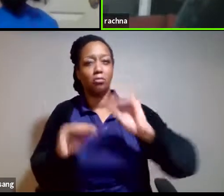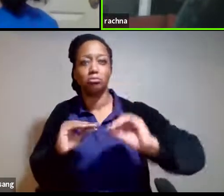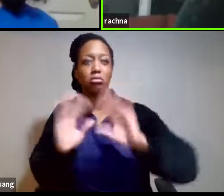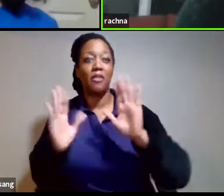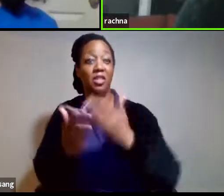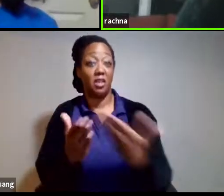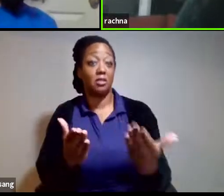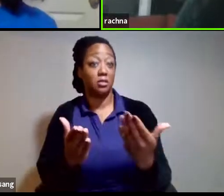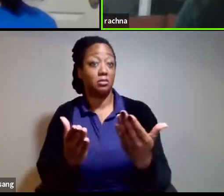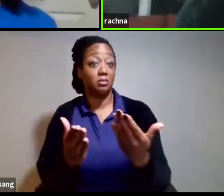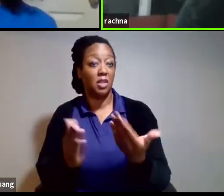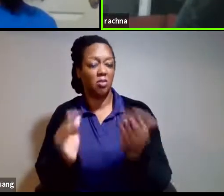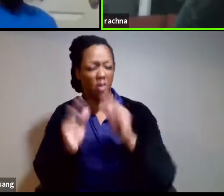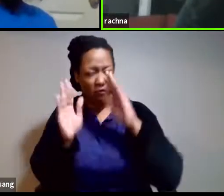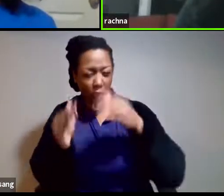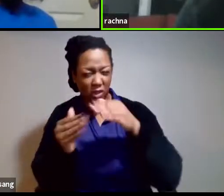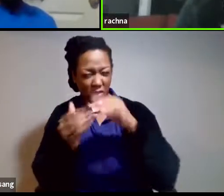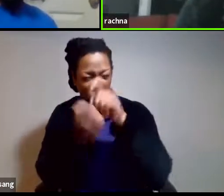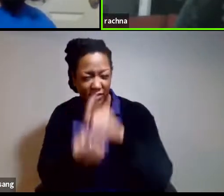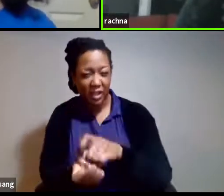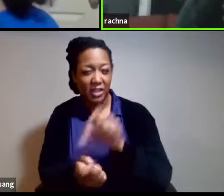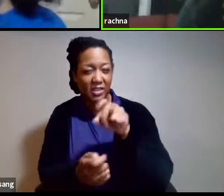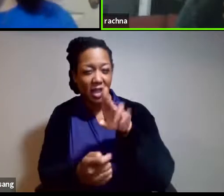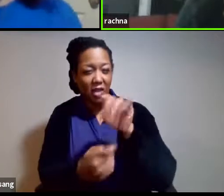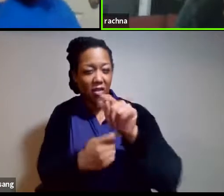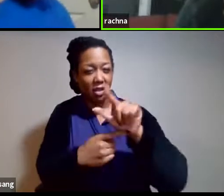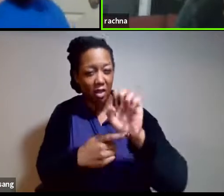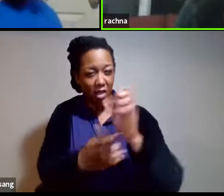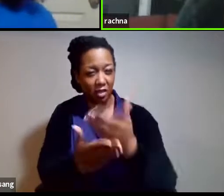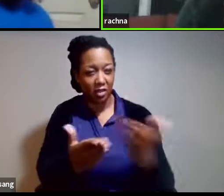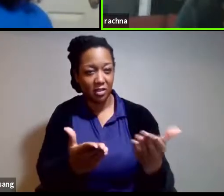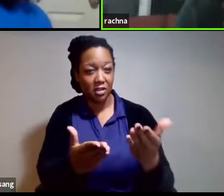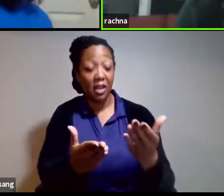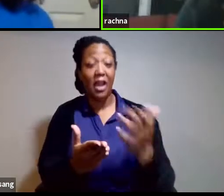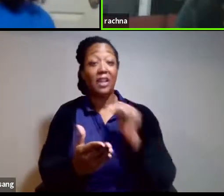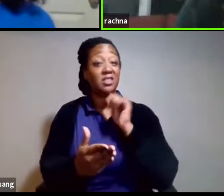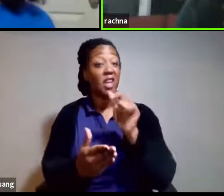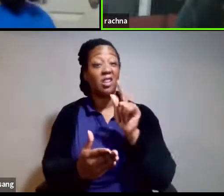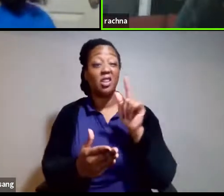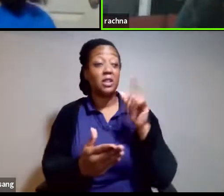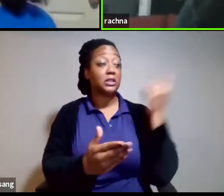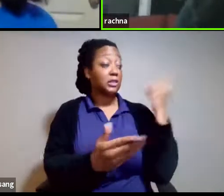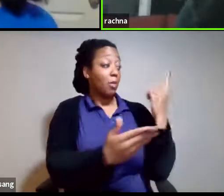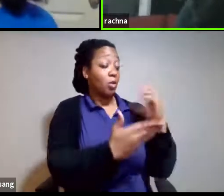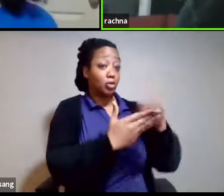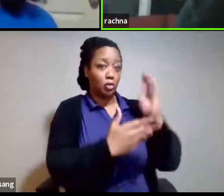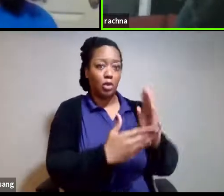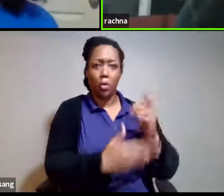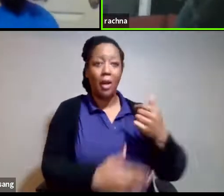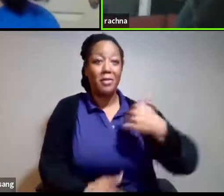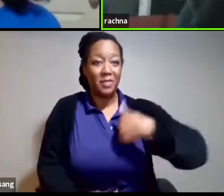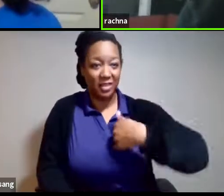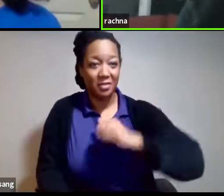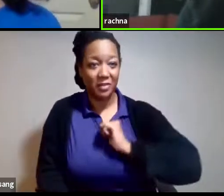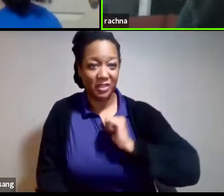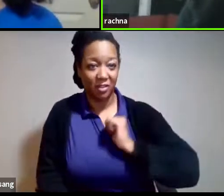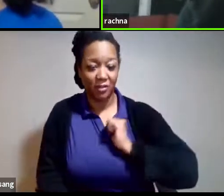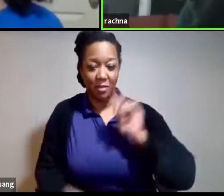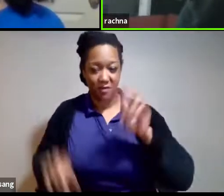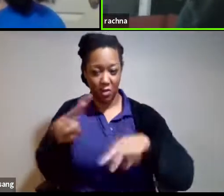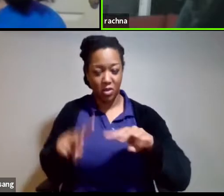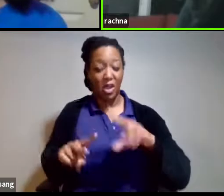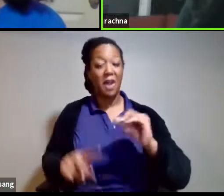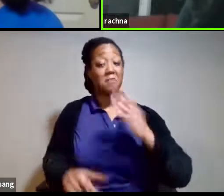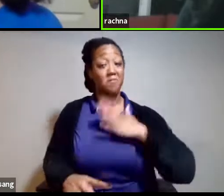I said, it's not a student doing the evaluation. It's myself. And I just feel like my behavioral observations are just so important.